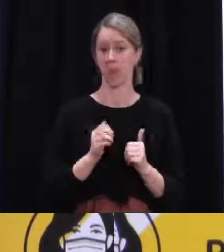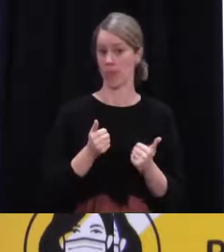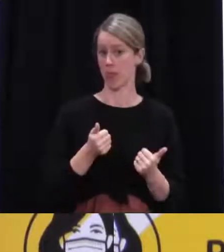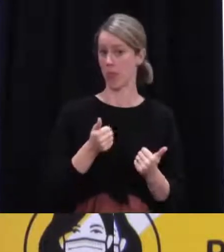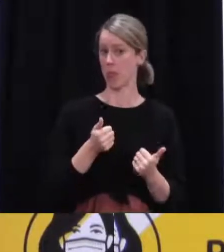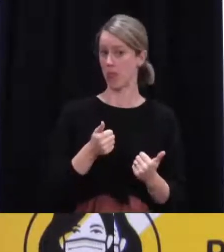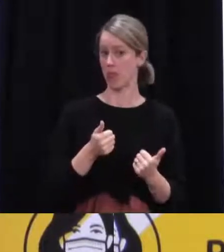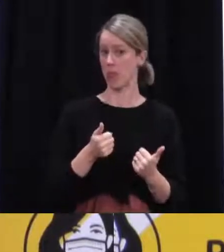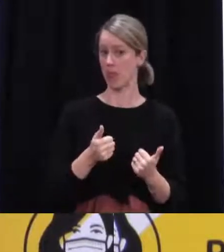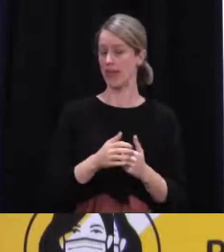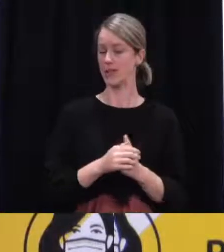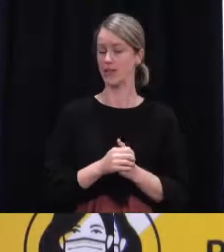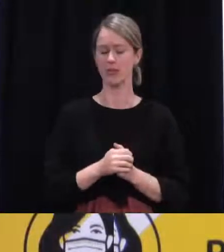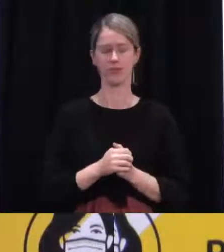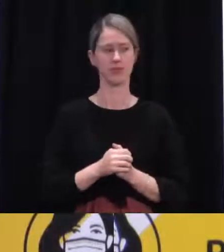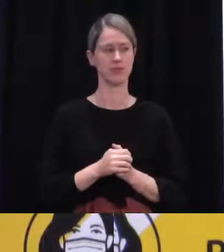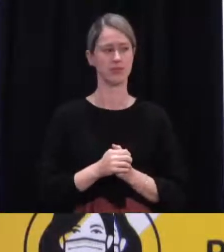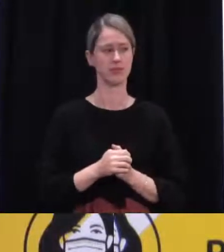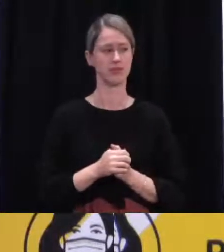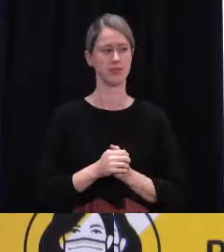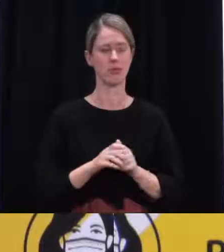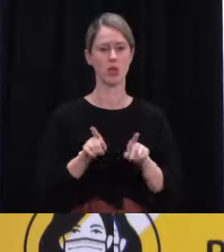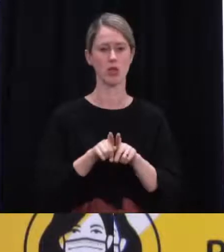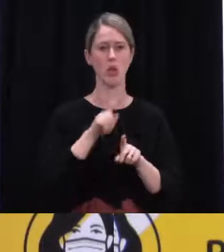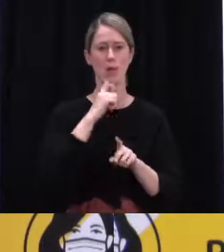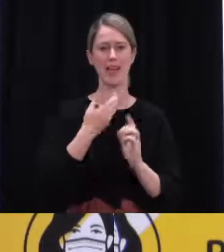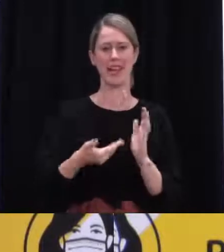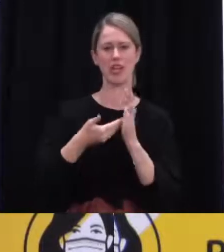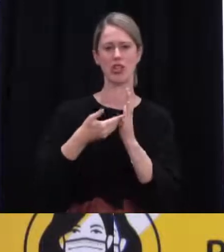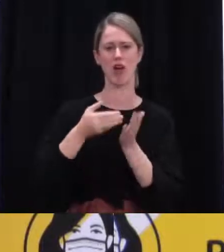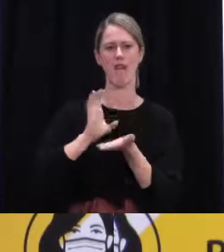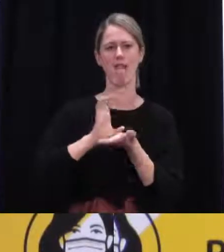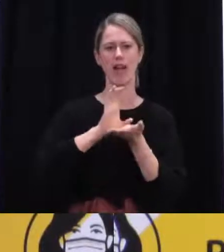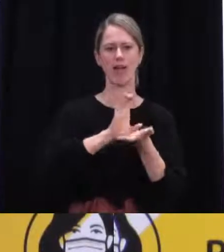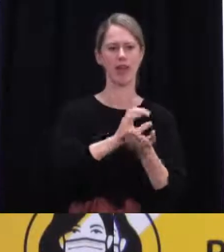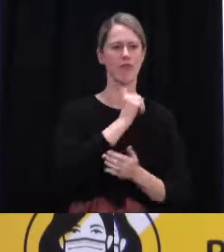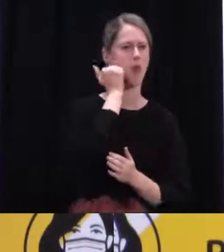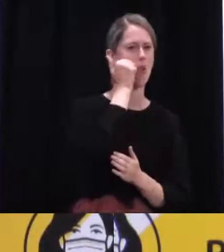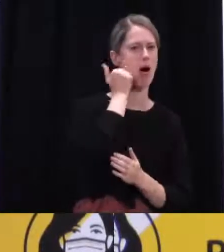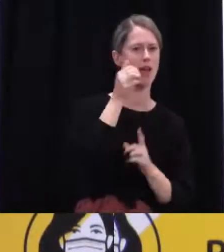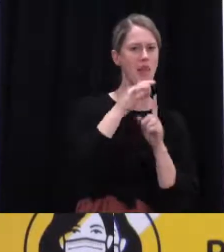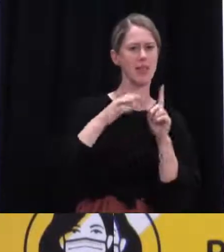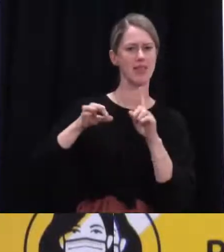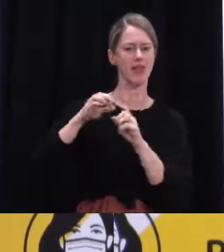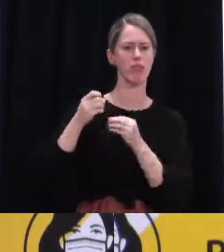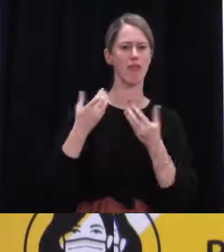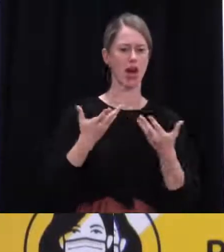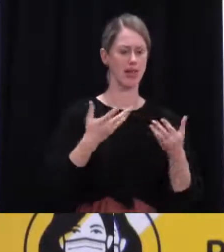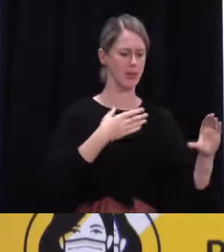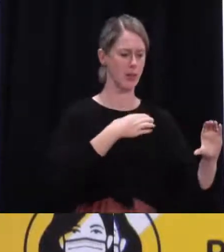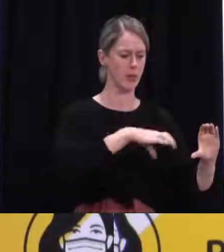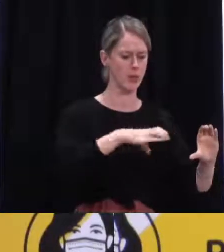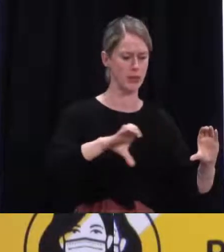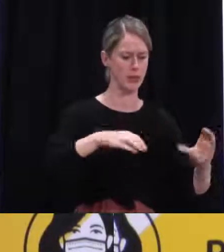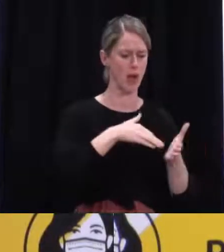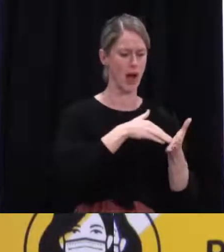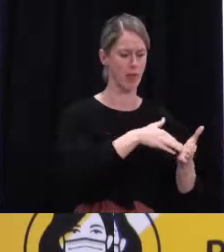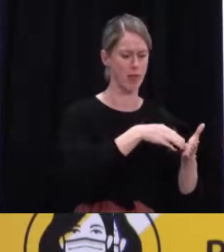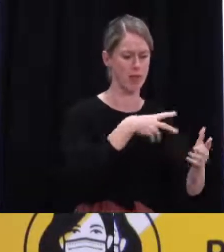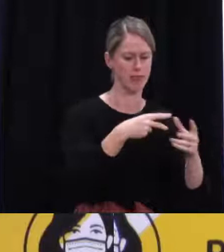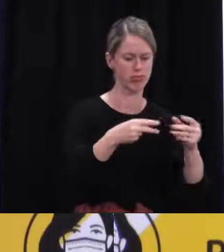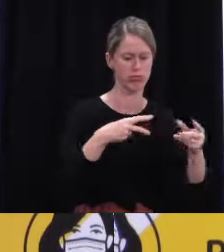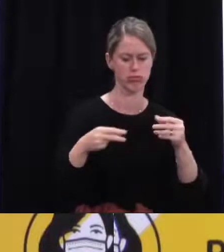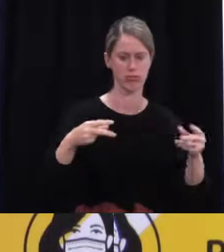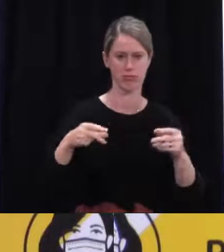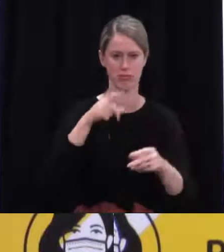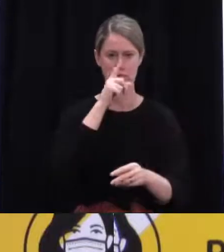great sign. And there's additional funding going out to Māori and Pacific providers to support some of those new initiatives that we've seen stand